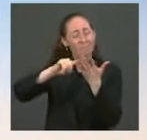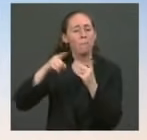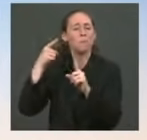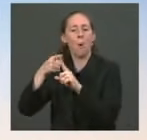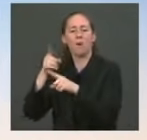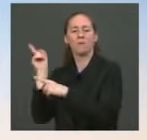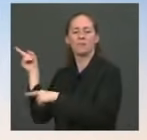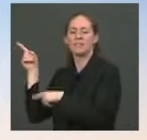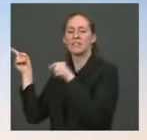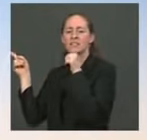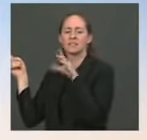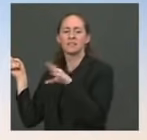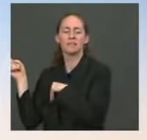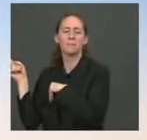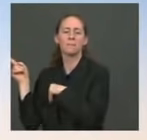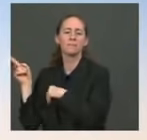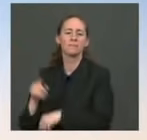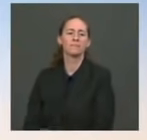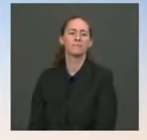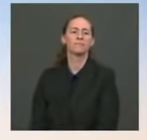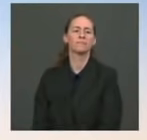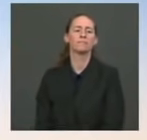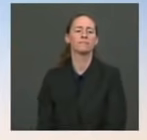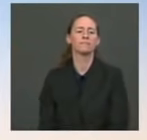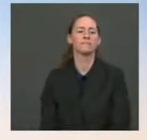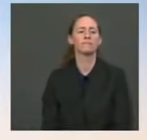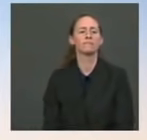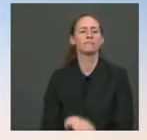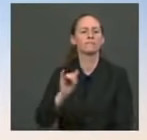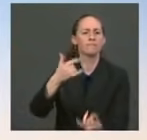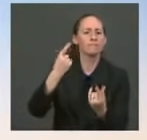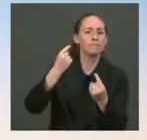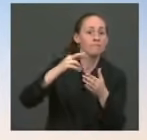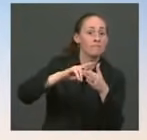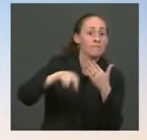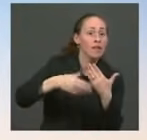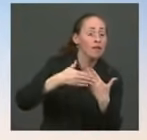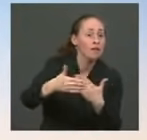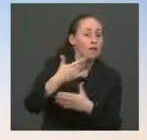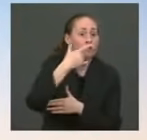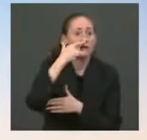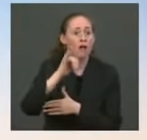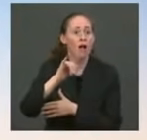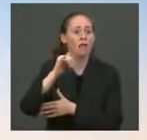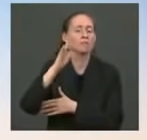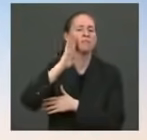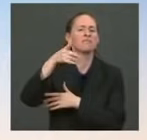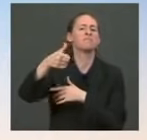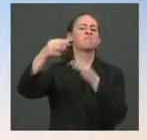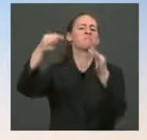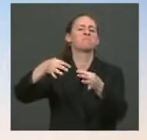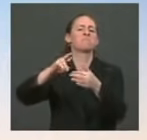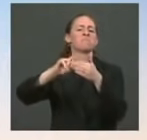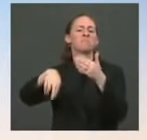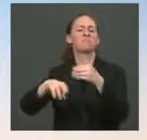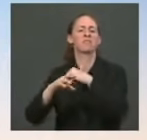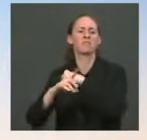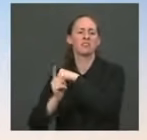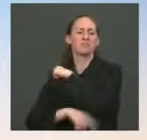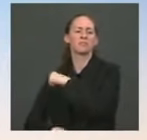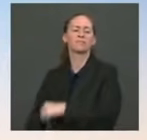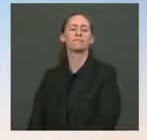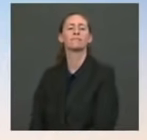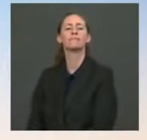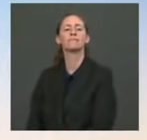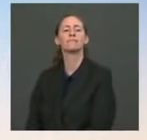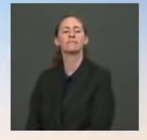is happening and moving forward. That will determine what the consequences will look like. On the reconciliation package, Senator Manchin told reporters on Wednesday night that the